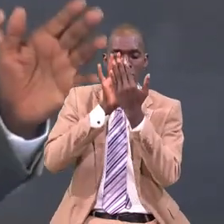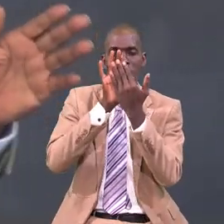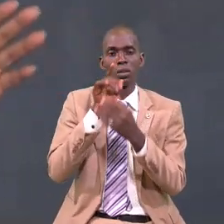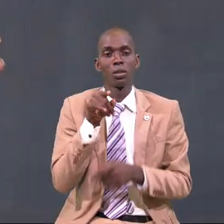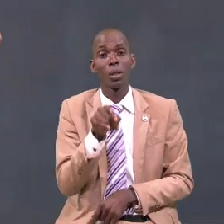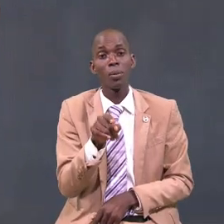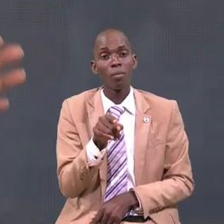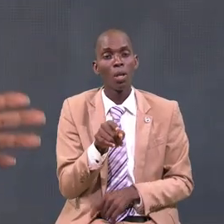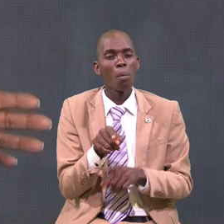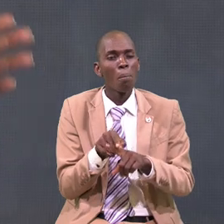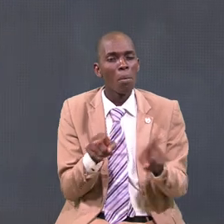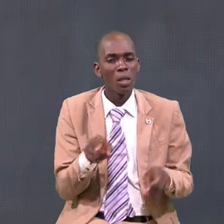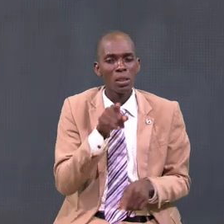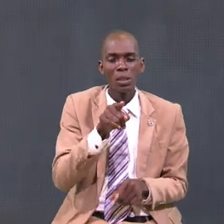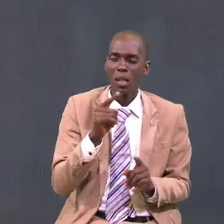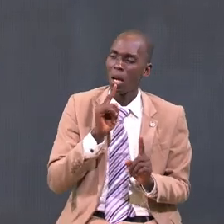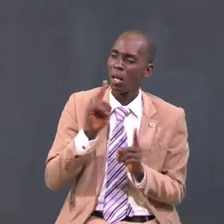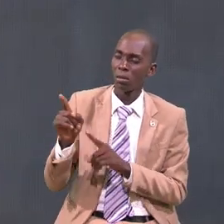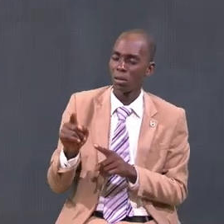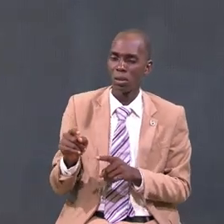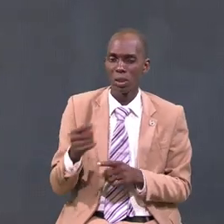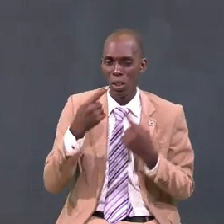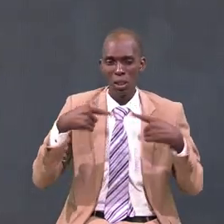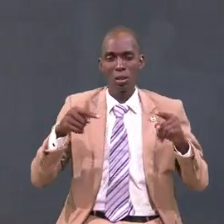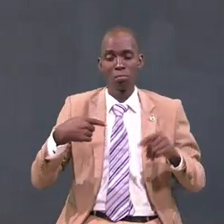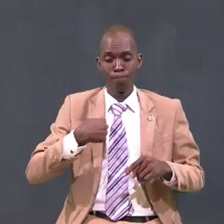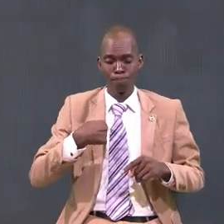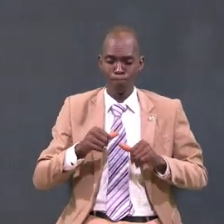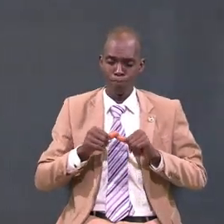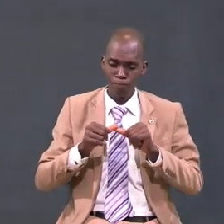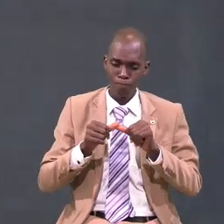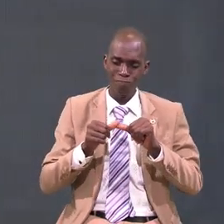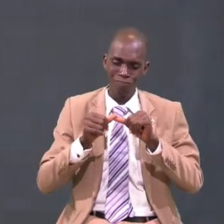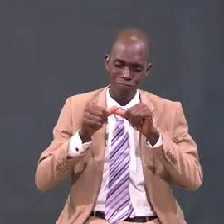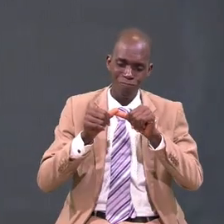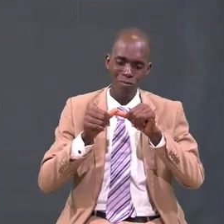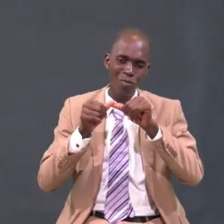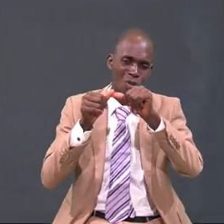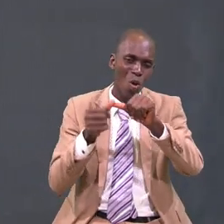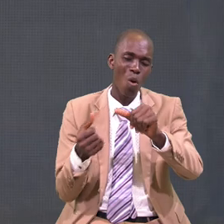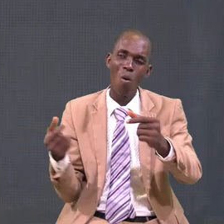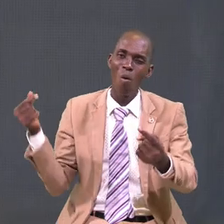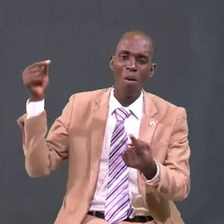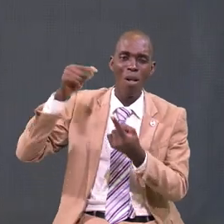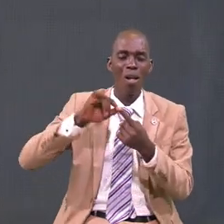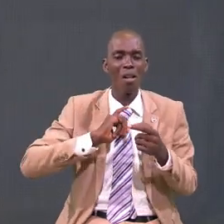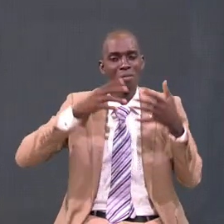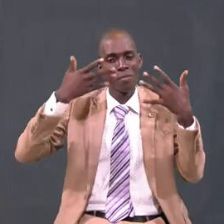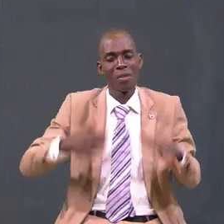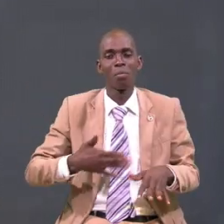But he said, I continued until I finished my course.